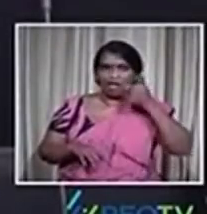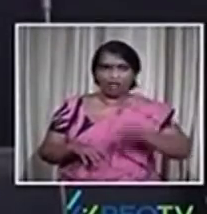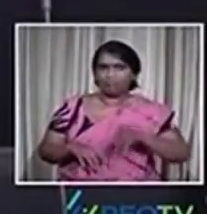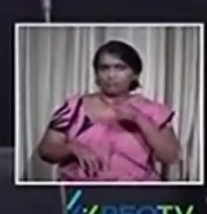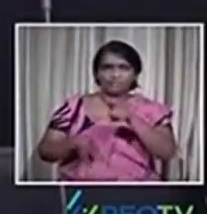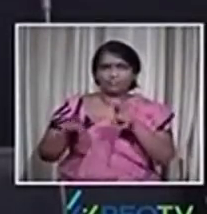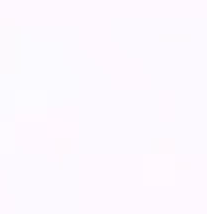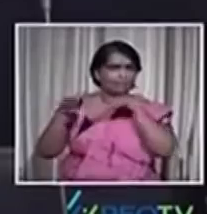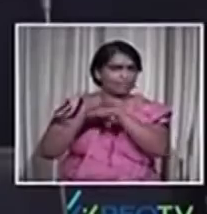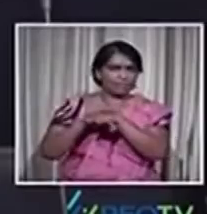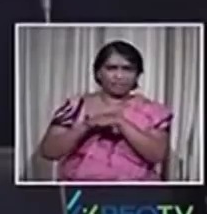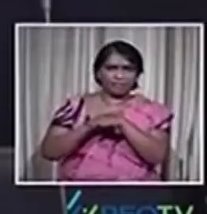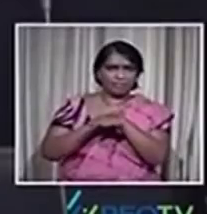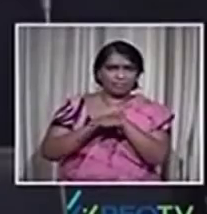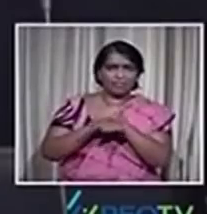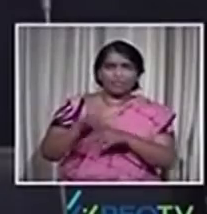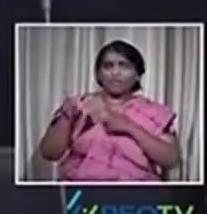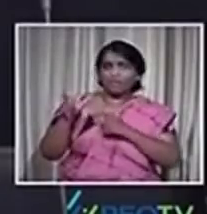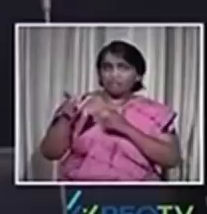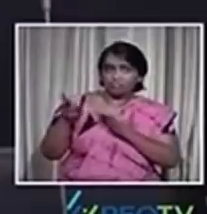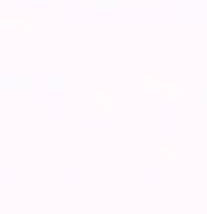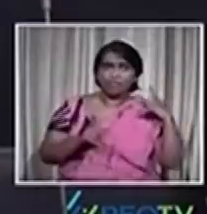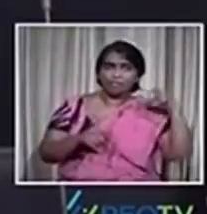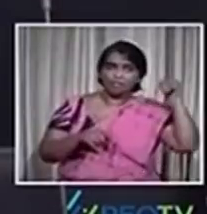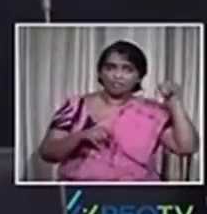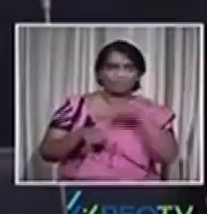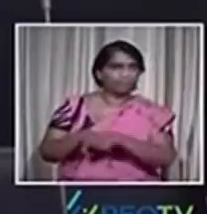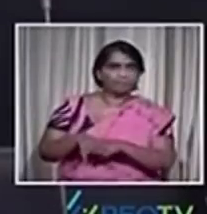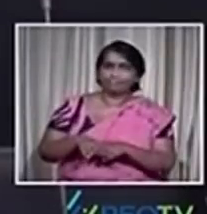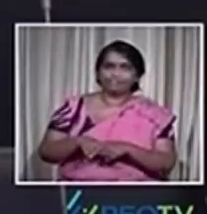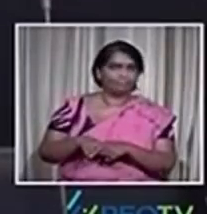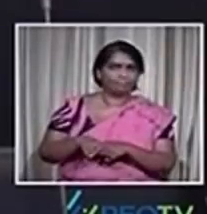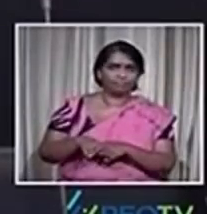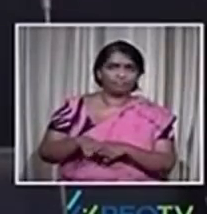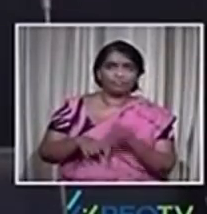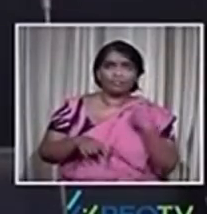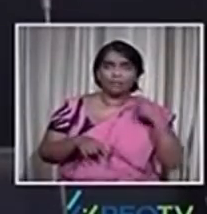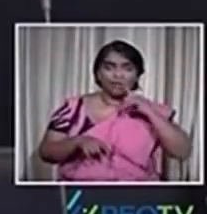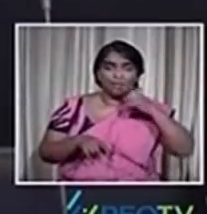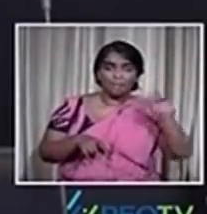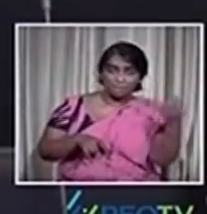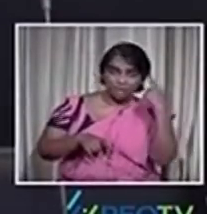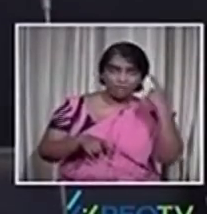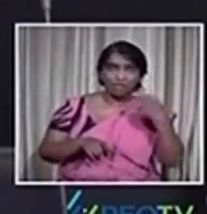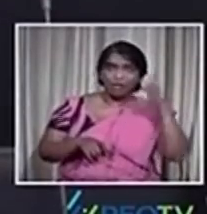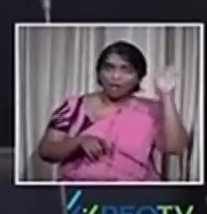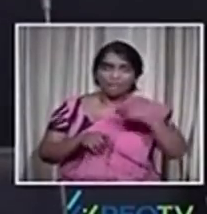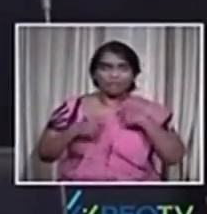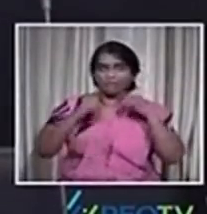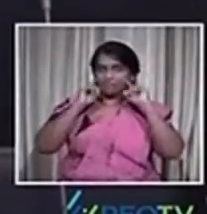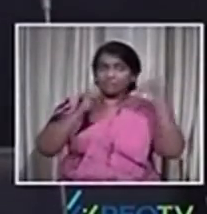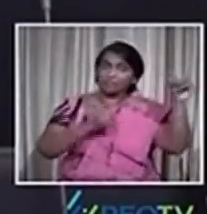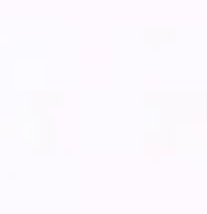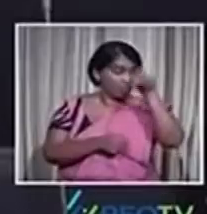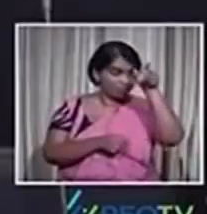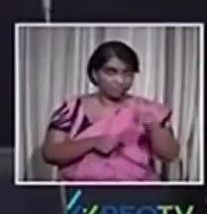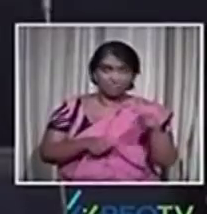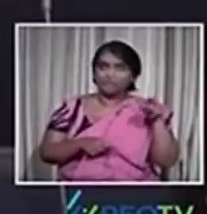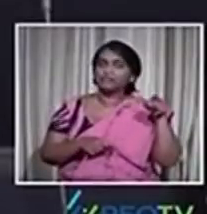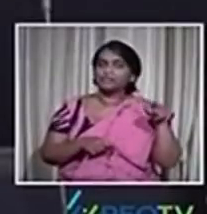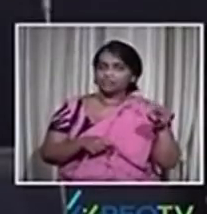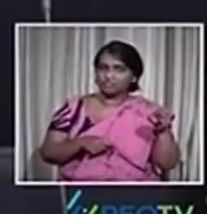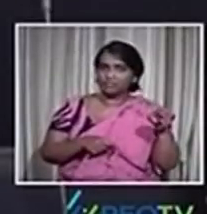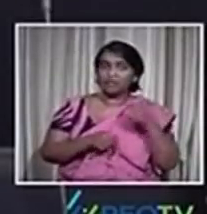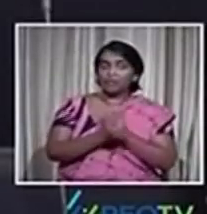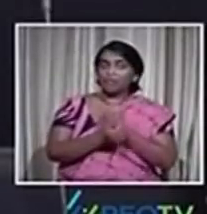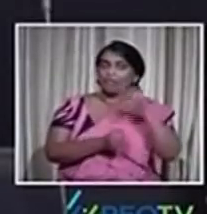I would not advise any army soldier to enter such a situation with a weapon. I do not know if they were ordered or not. Police officers are empowered